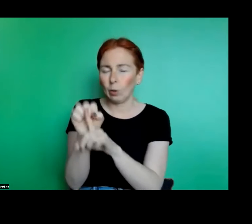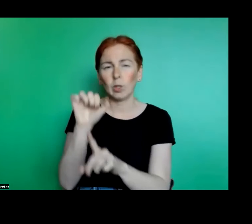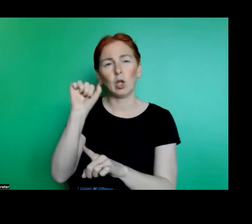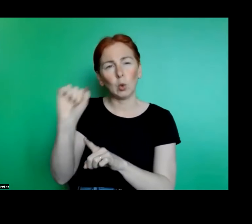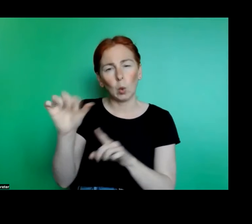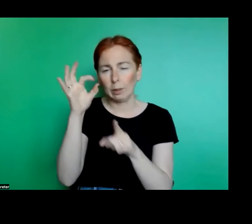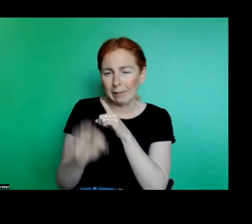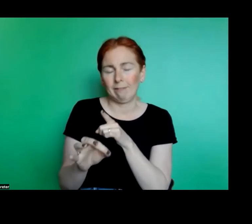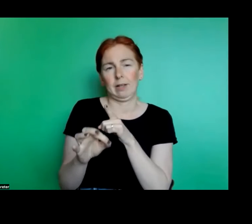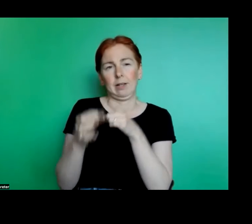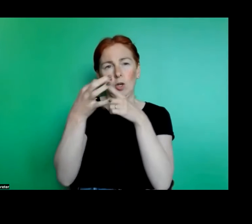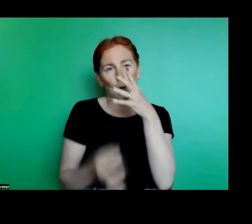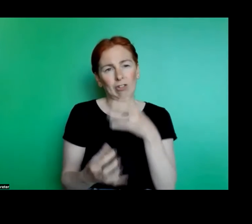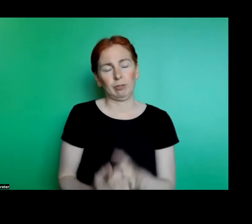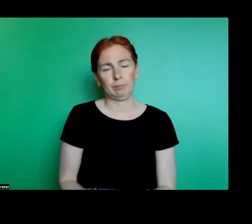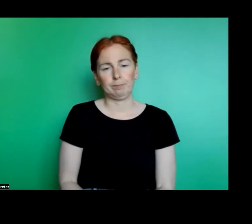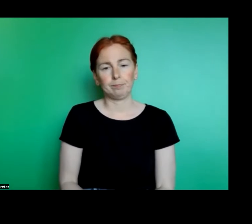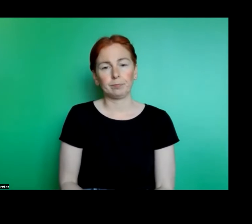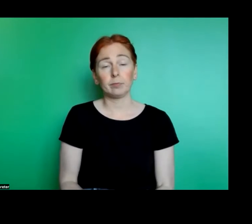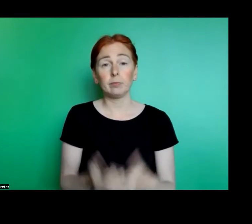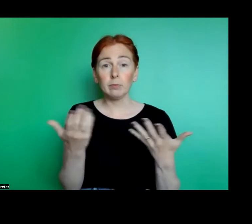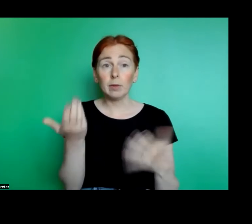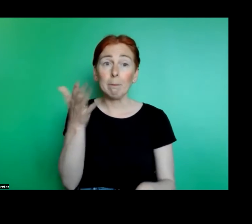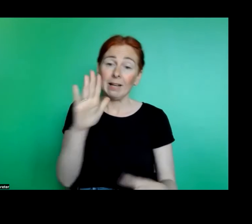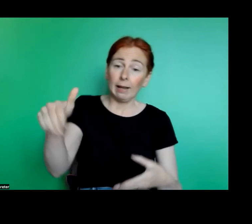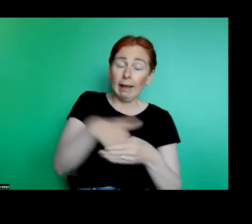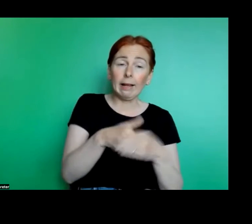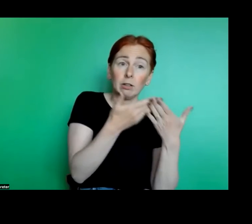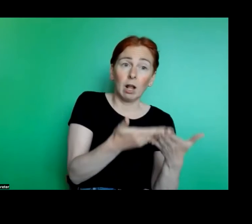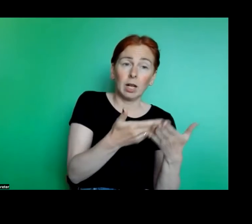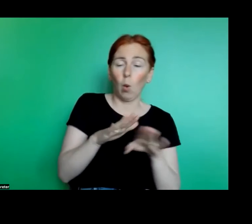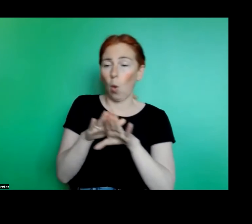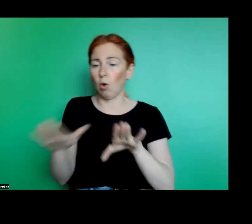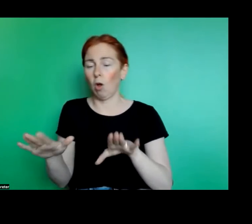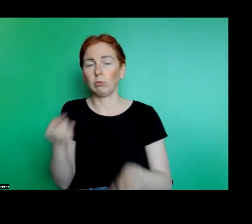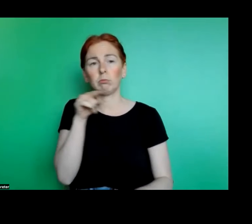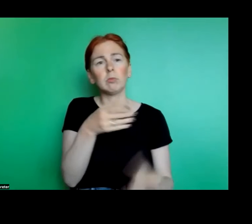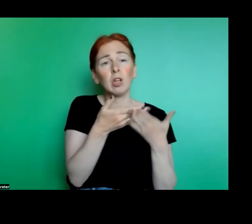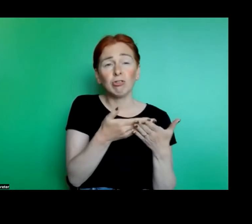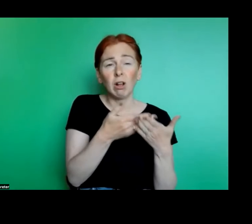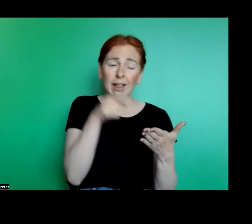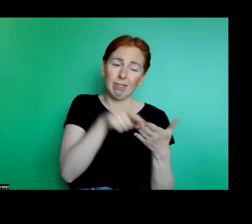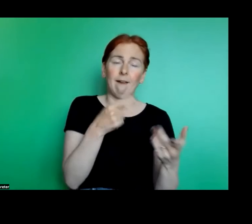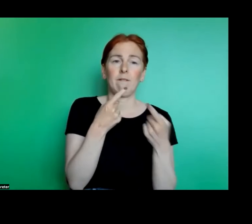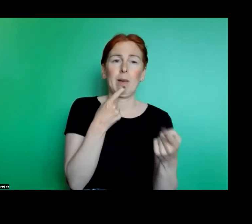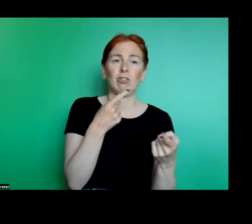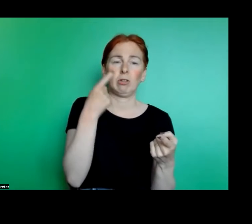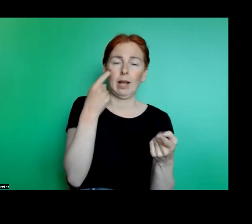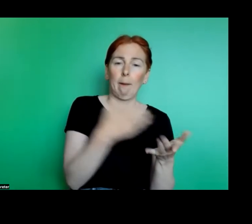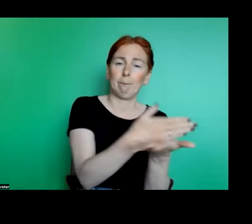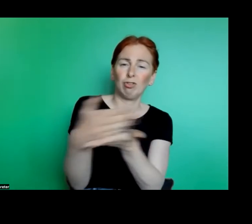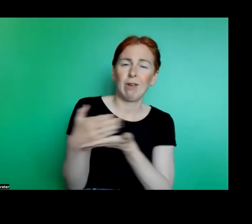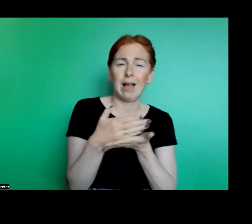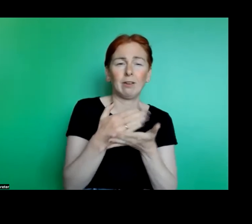not is that the data that we gather can be shared with a whole team of researchers who